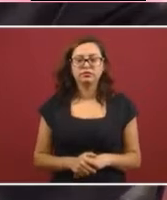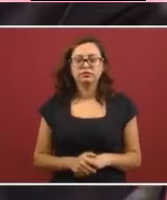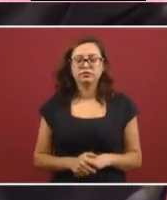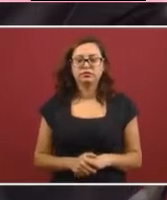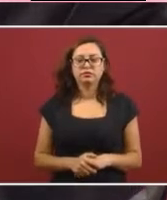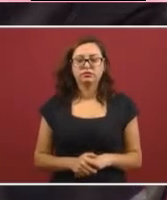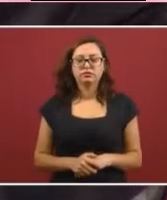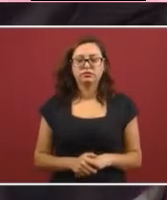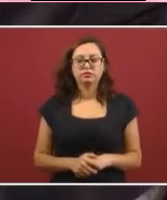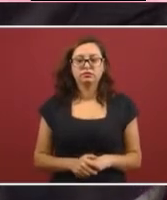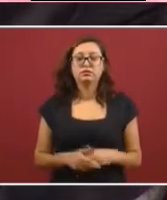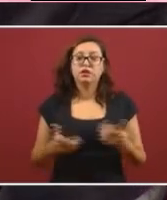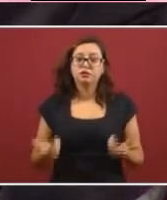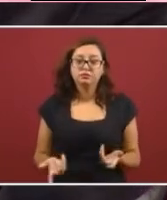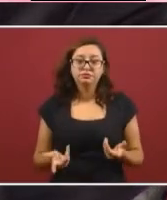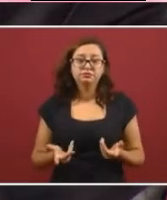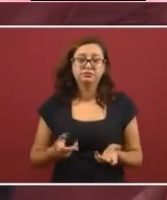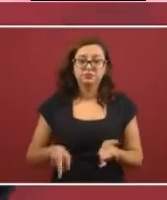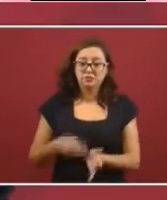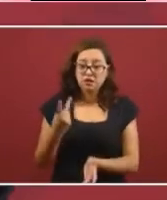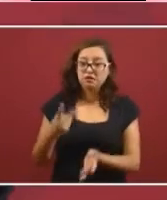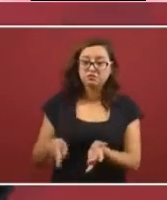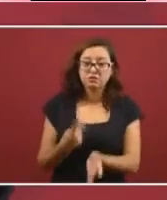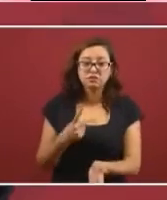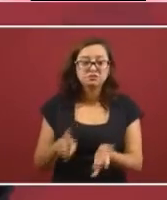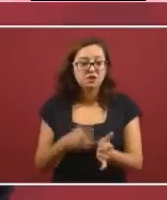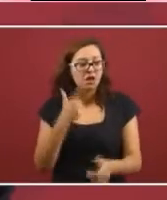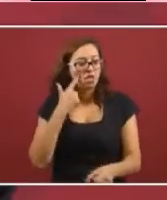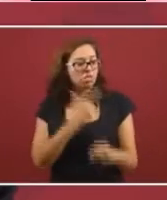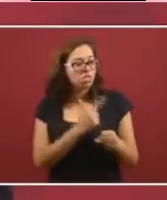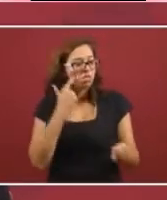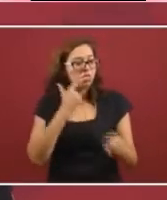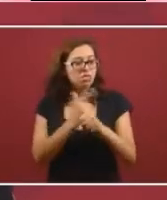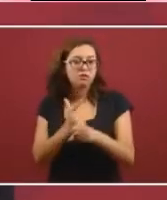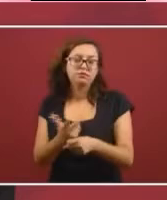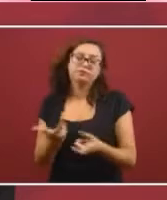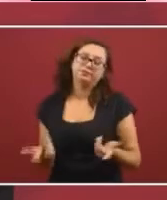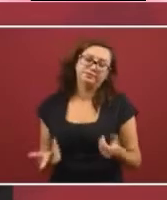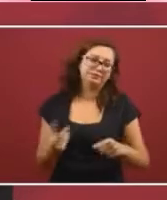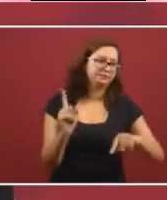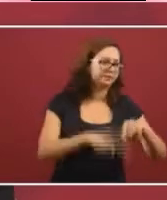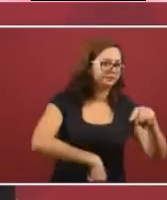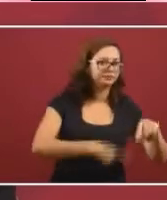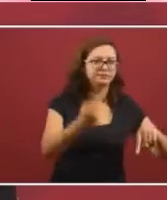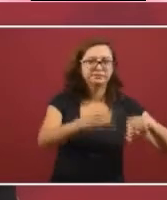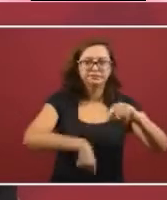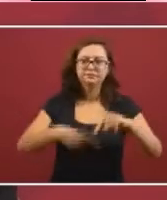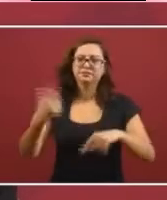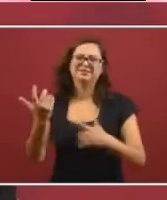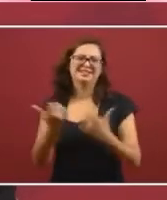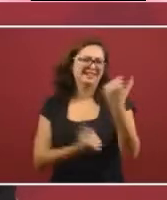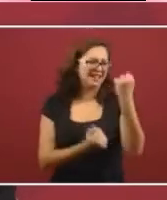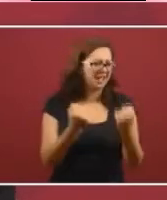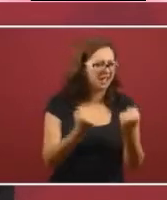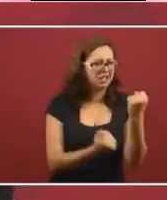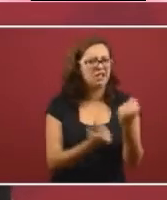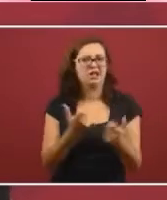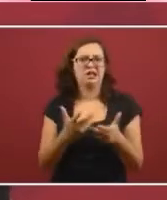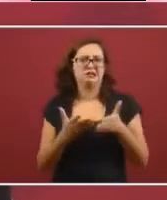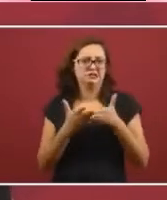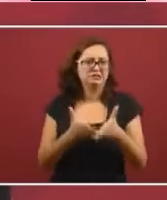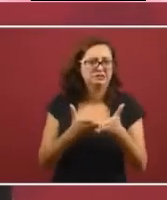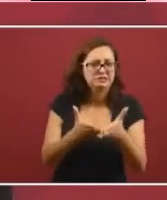están obteniendo, because they're bienes always obtaining goods de todo tipo, of every type. Vehicles,